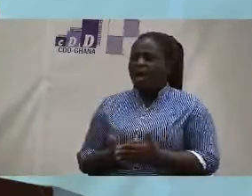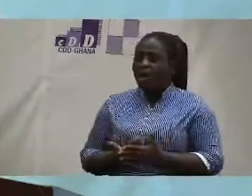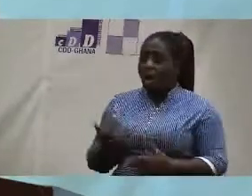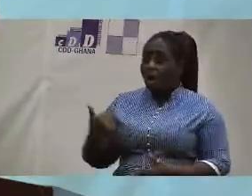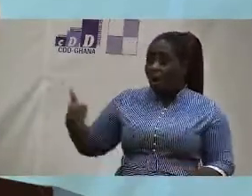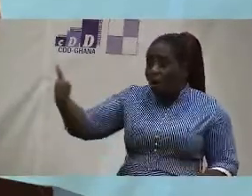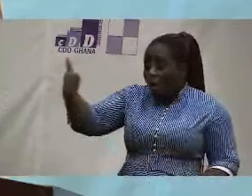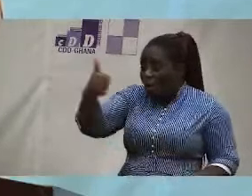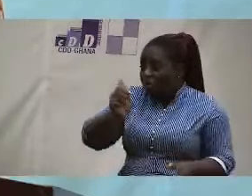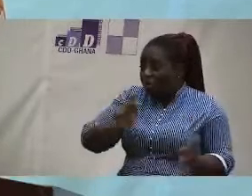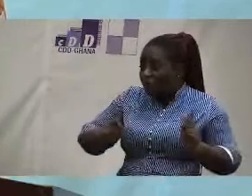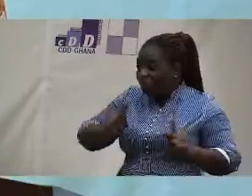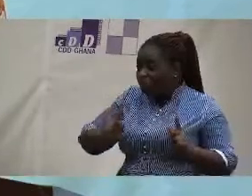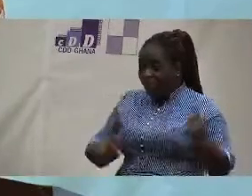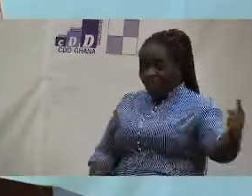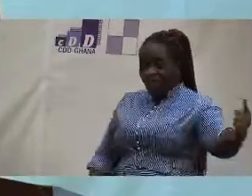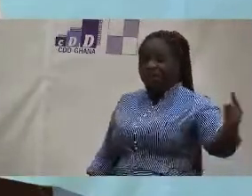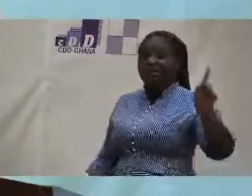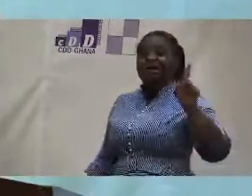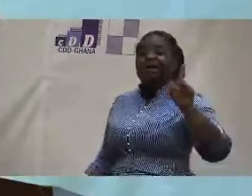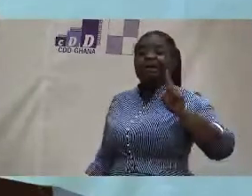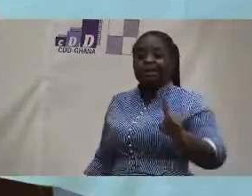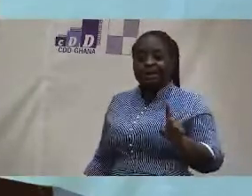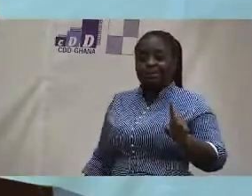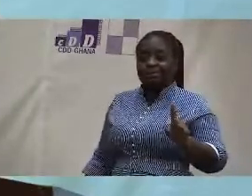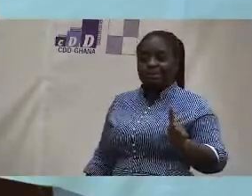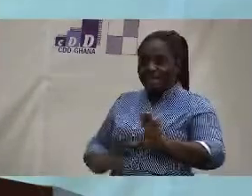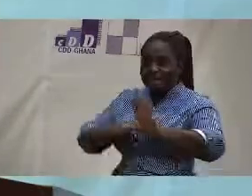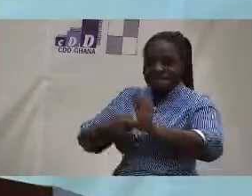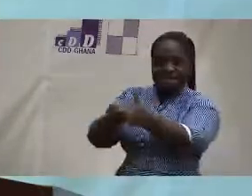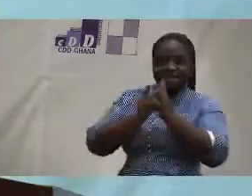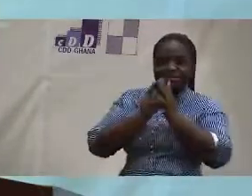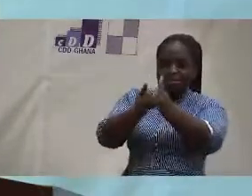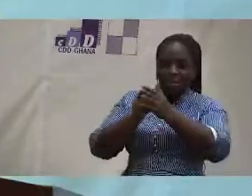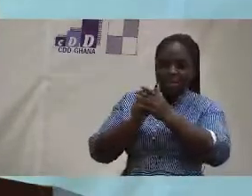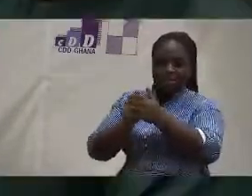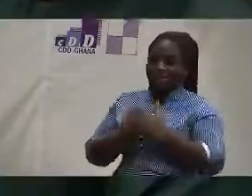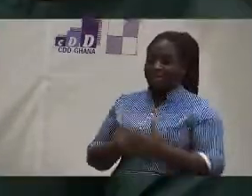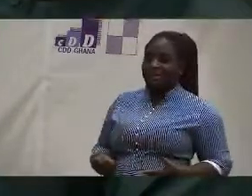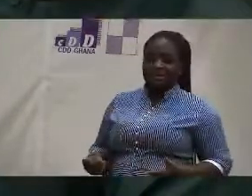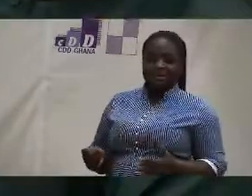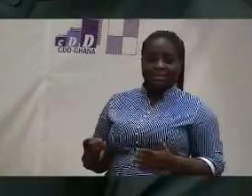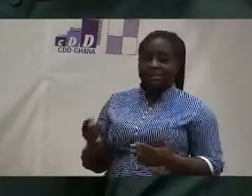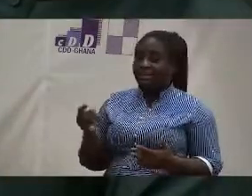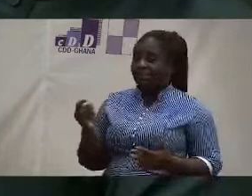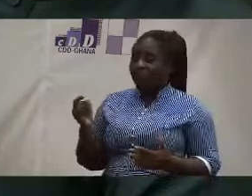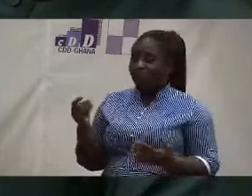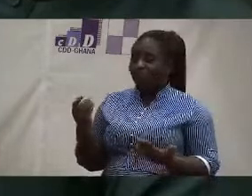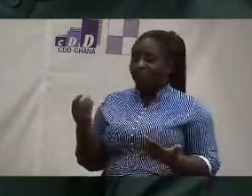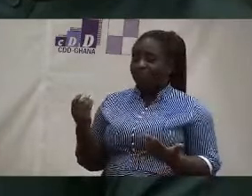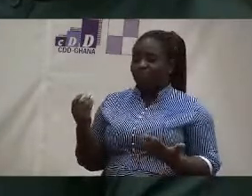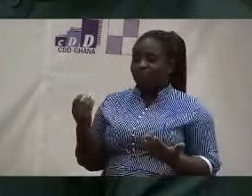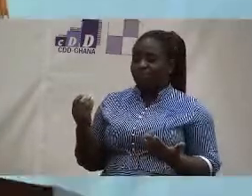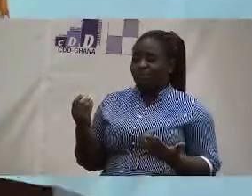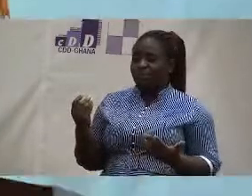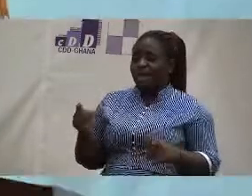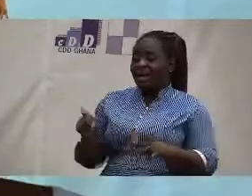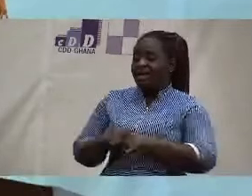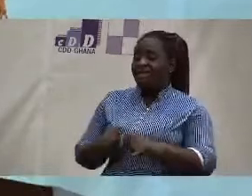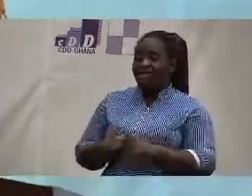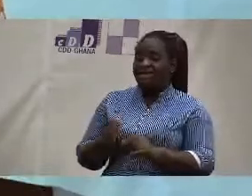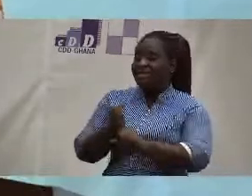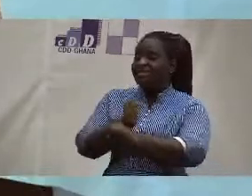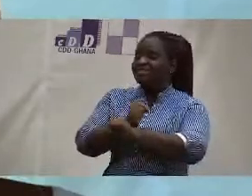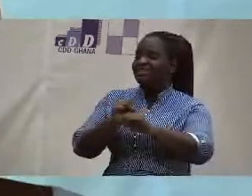own people came and worked and started demanding that the Wagner group be brought in as the